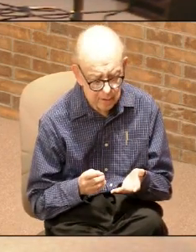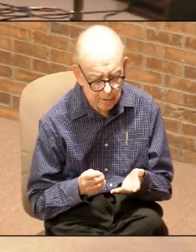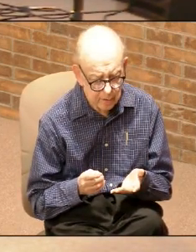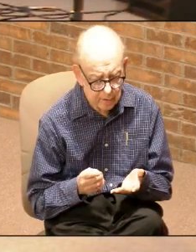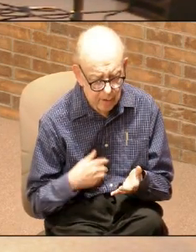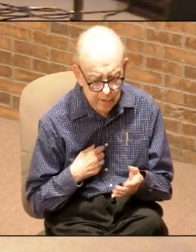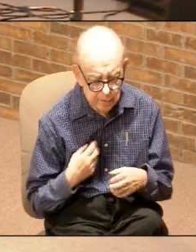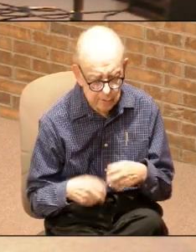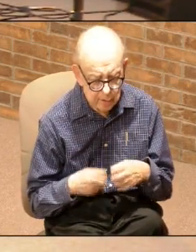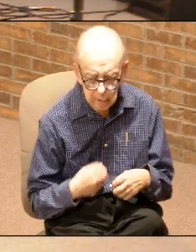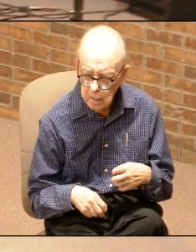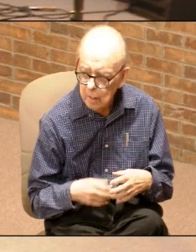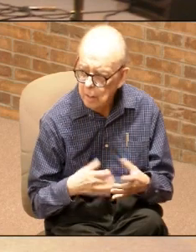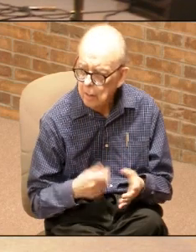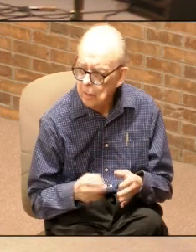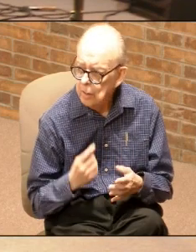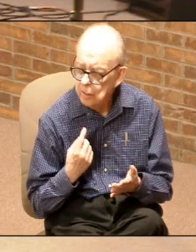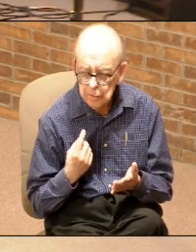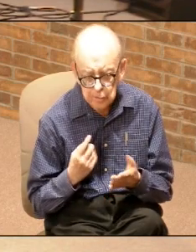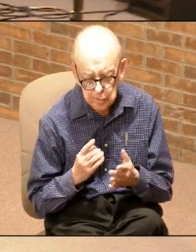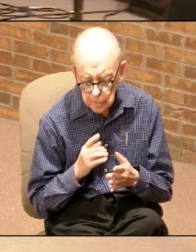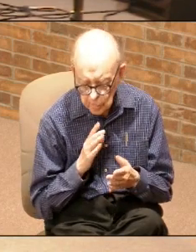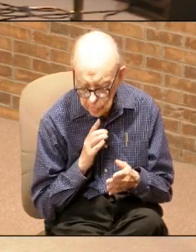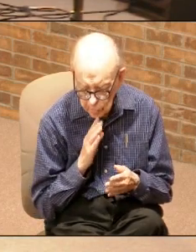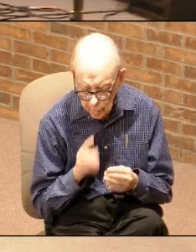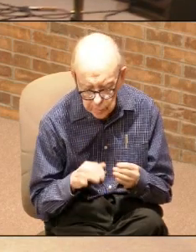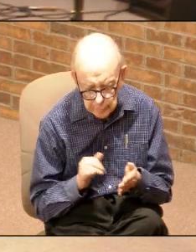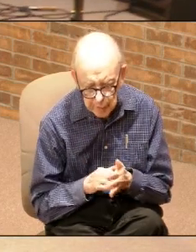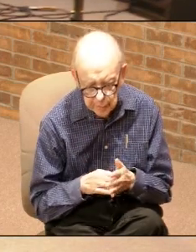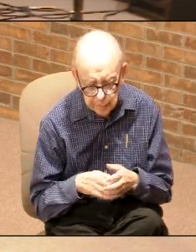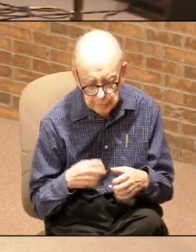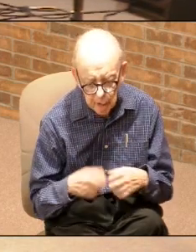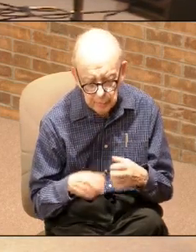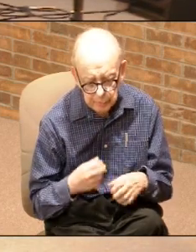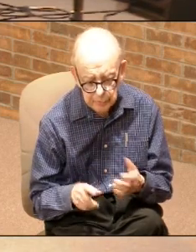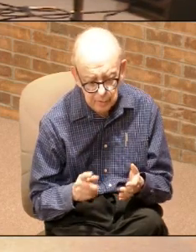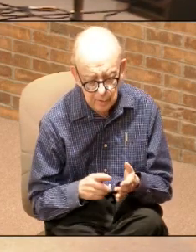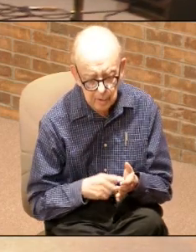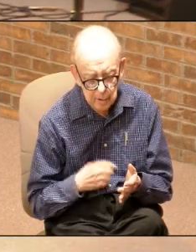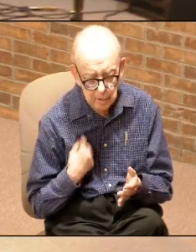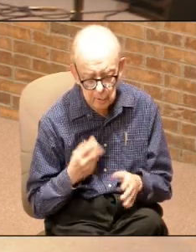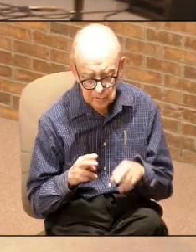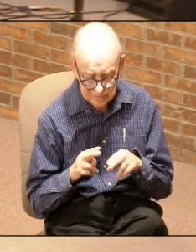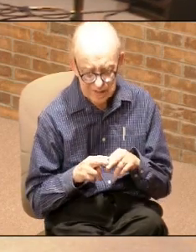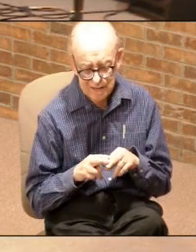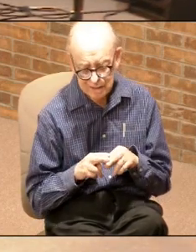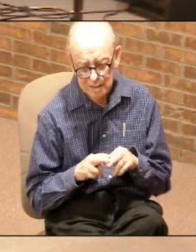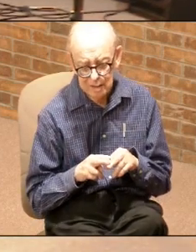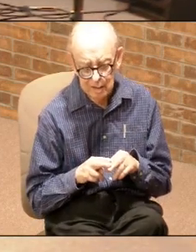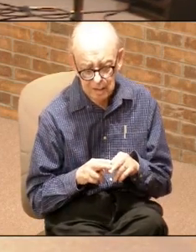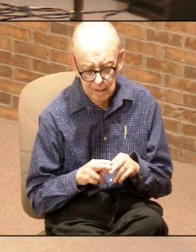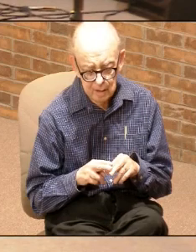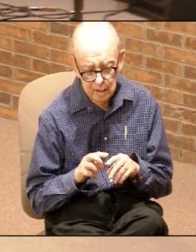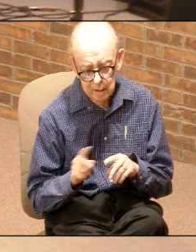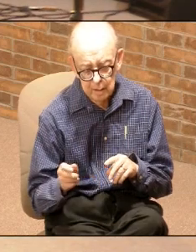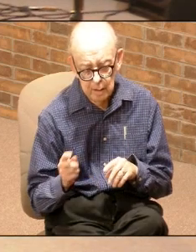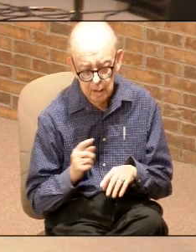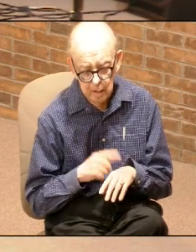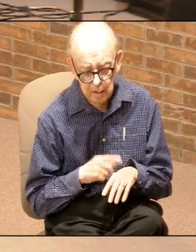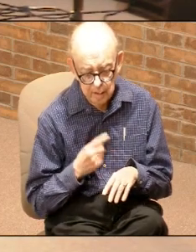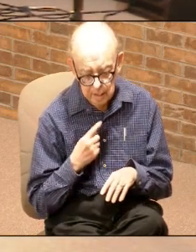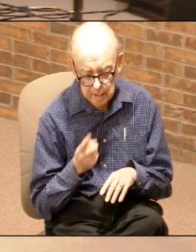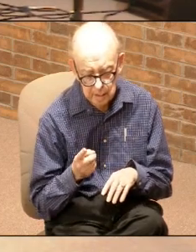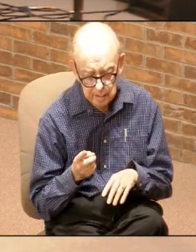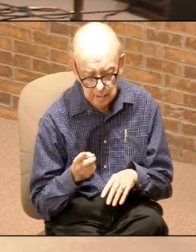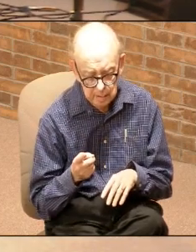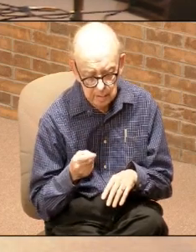got some issues I'd really like to talk to you about. And sometimes we'll sit down. But other times I'll tell